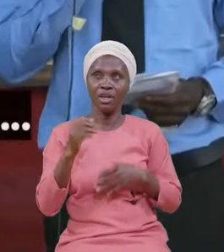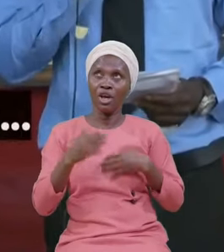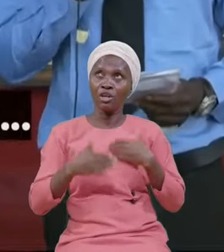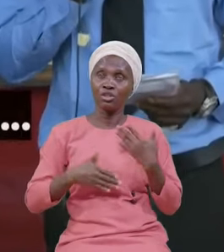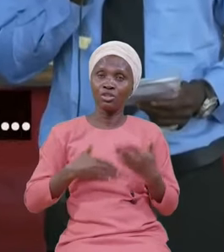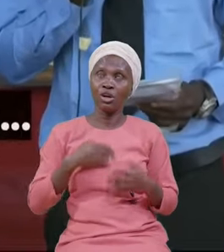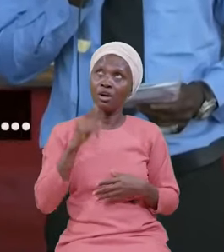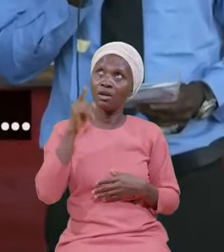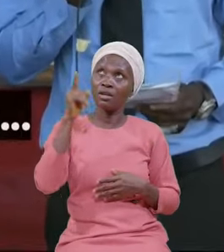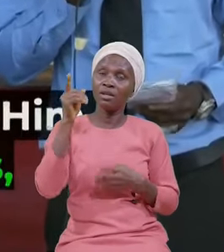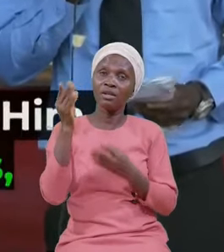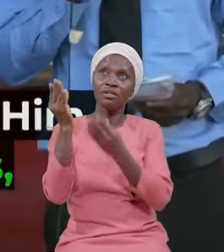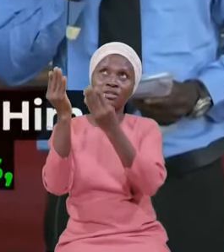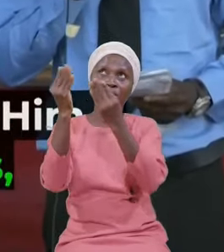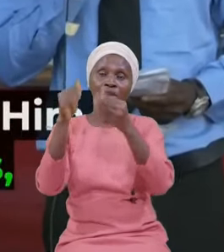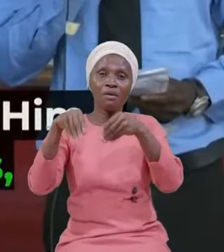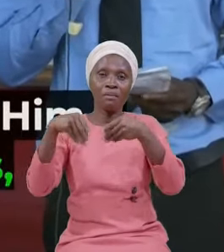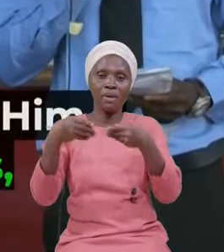Jo